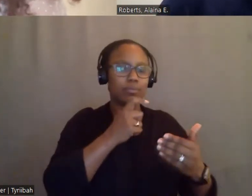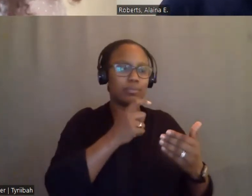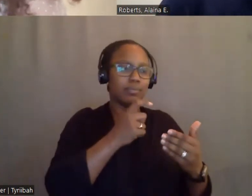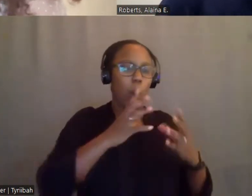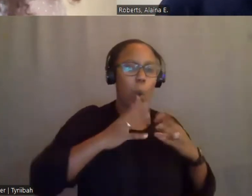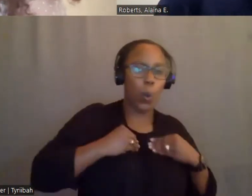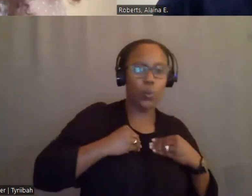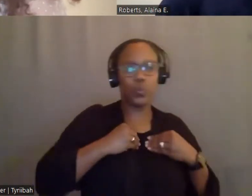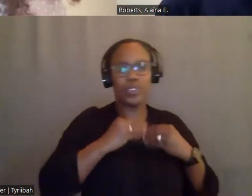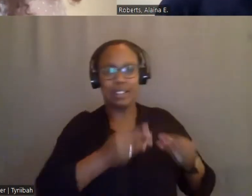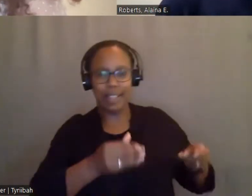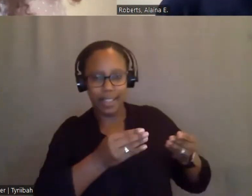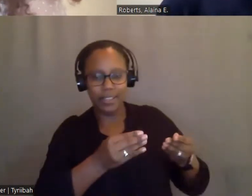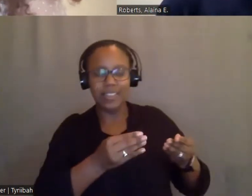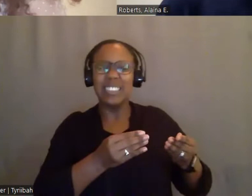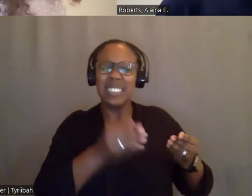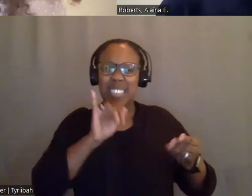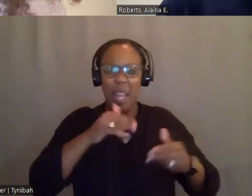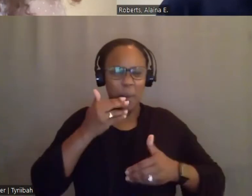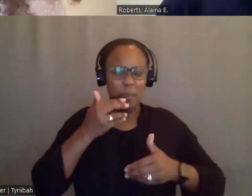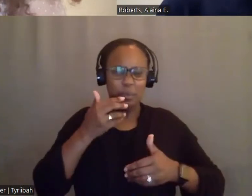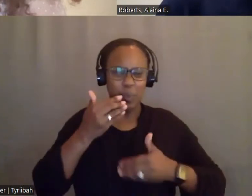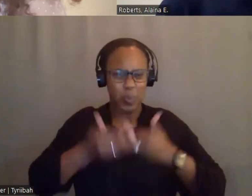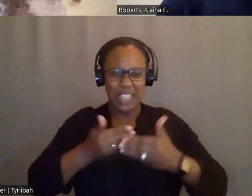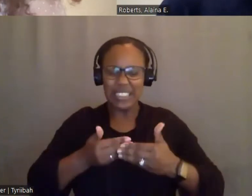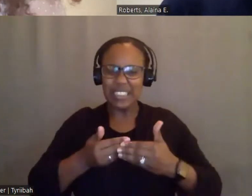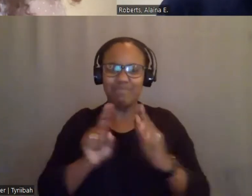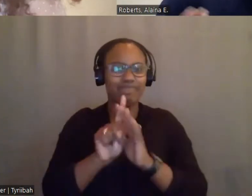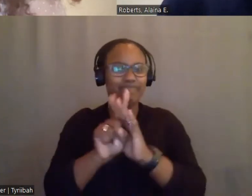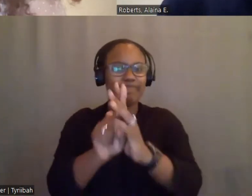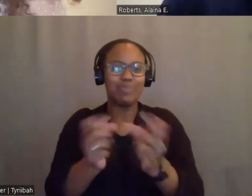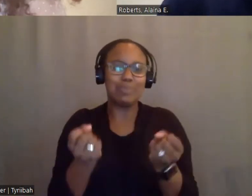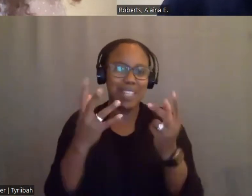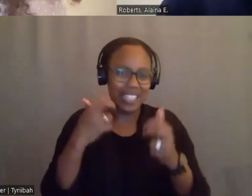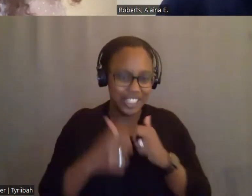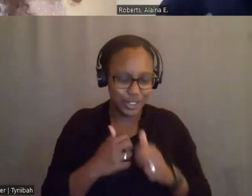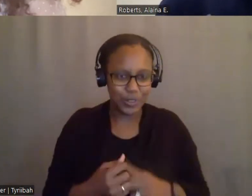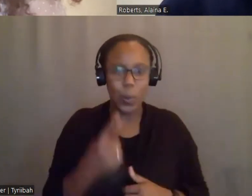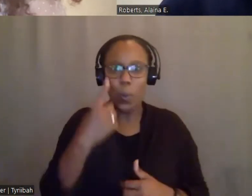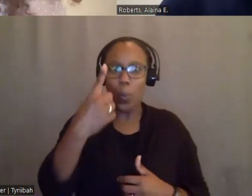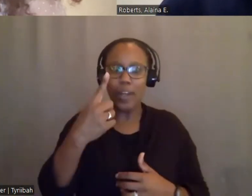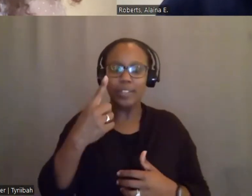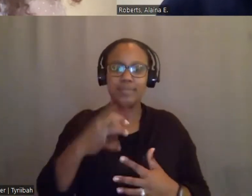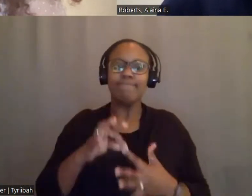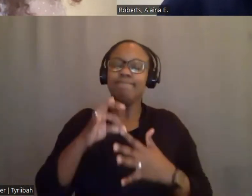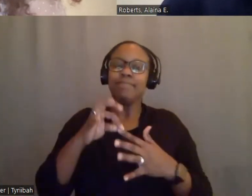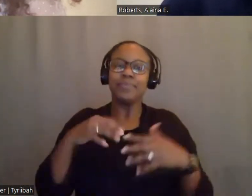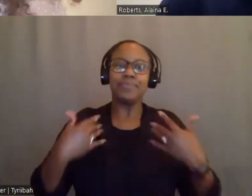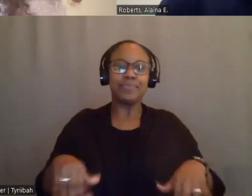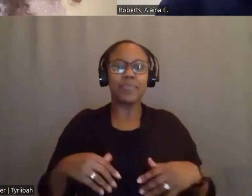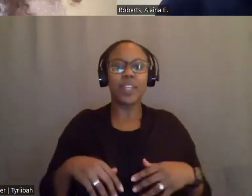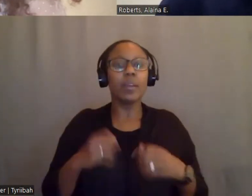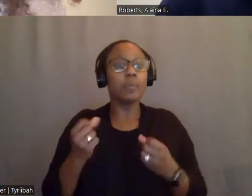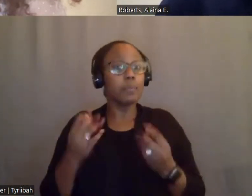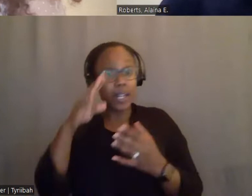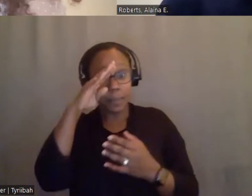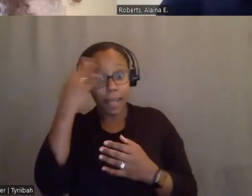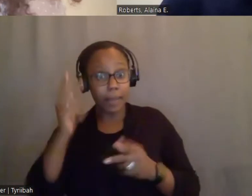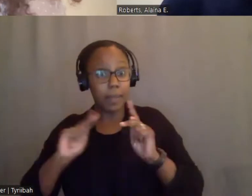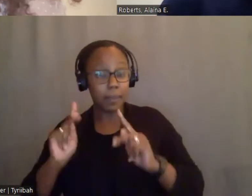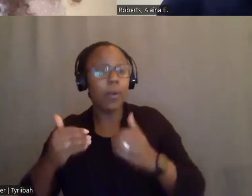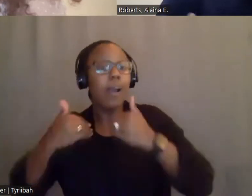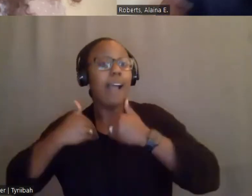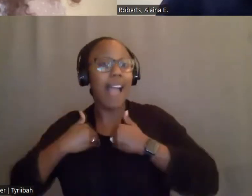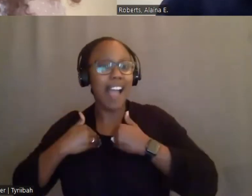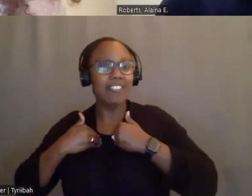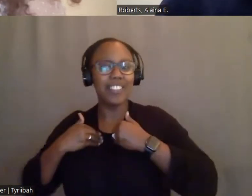process, a predominant one being the fact that there are many Black people who have Native American ancestry, and most of those